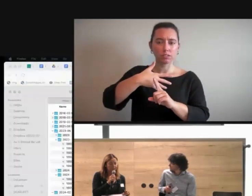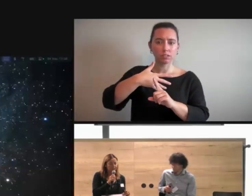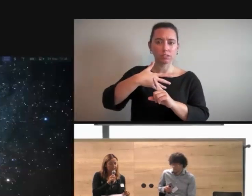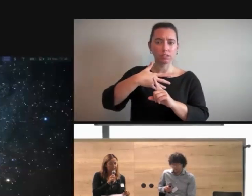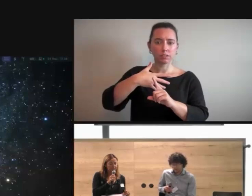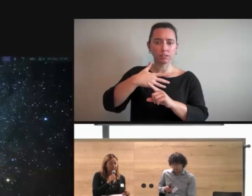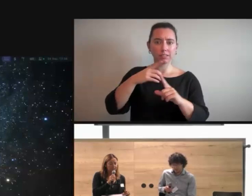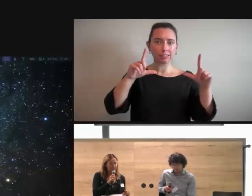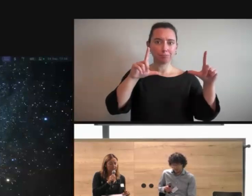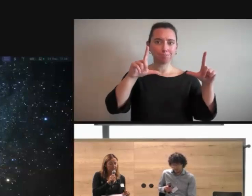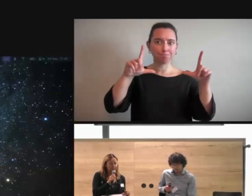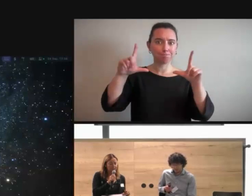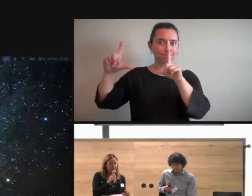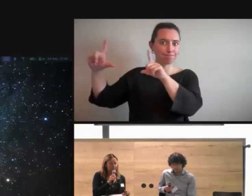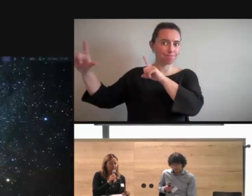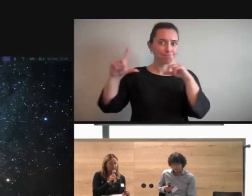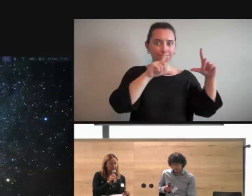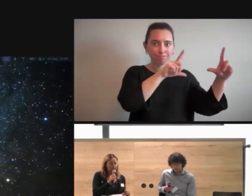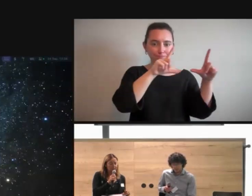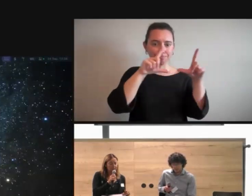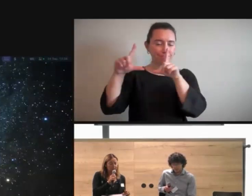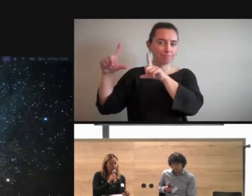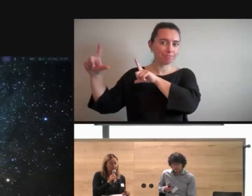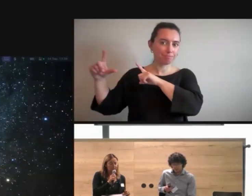Why isn't it showing my slides now?